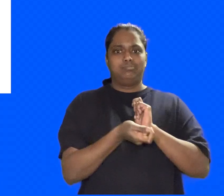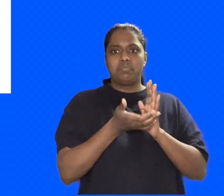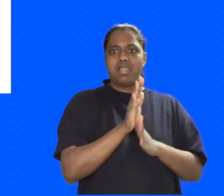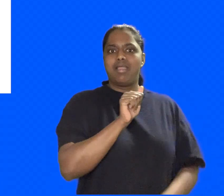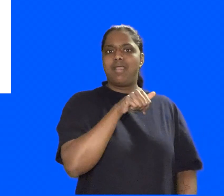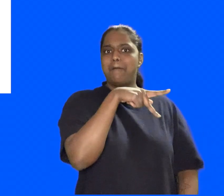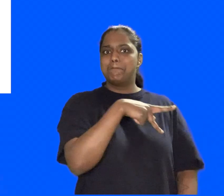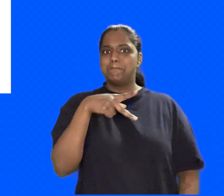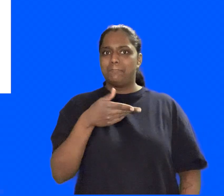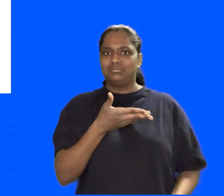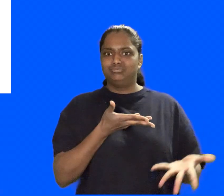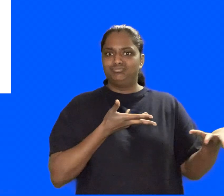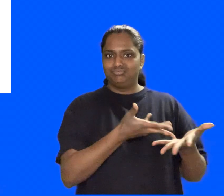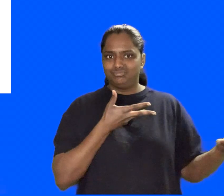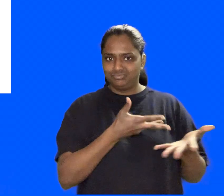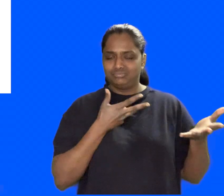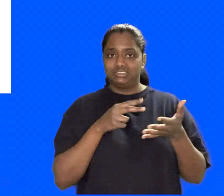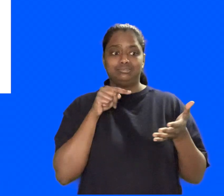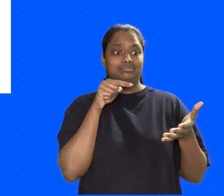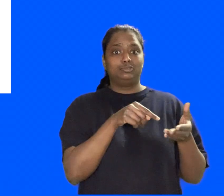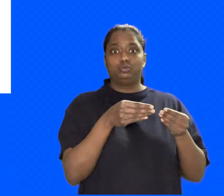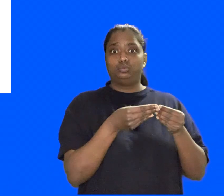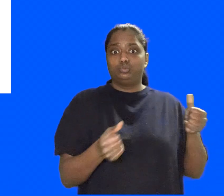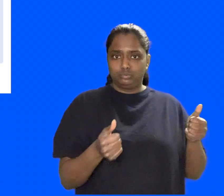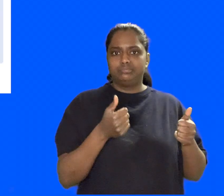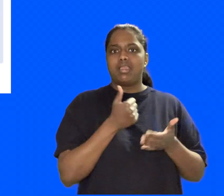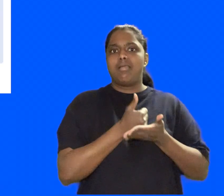like Ali with the Network Connector app.